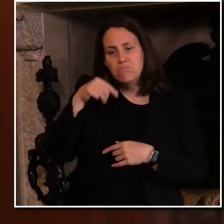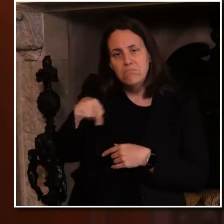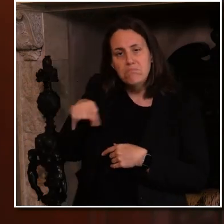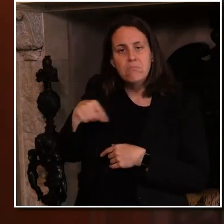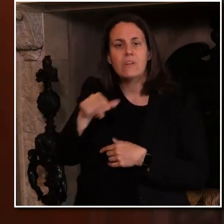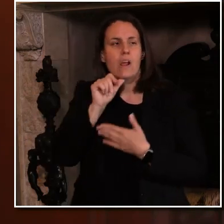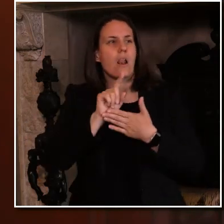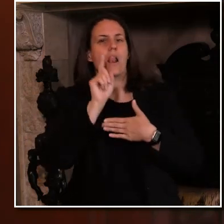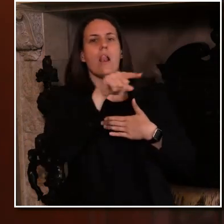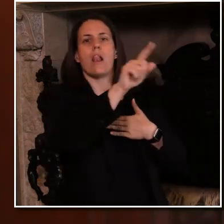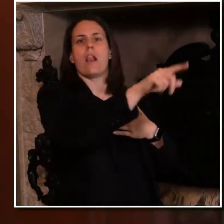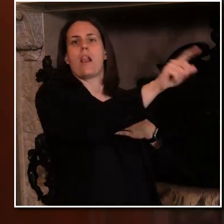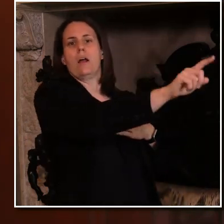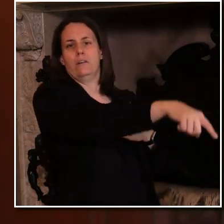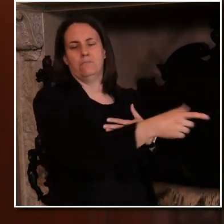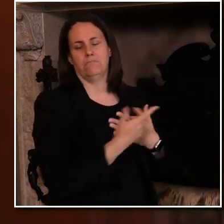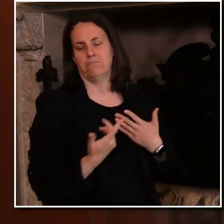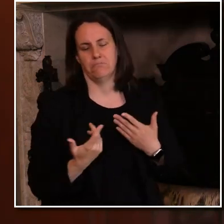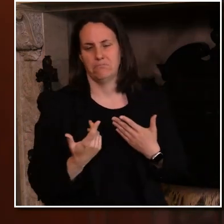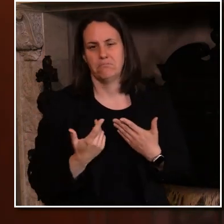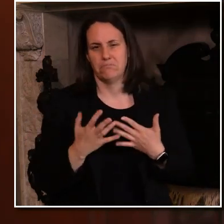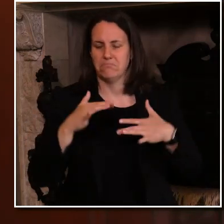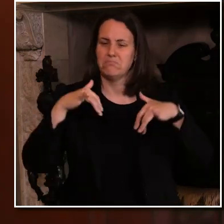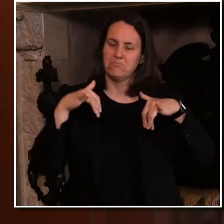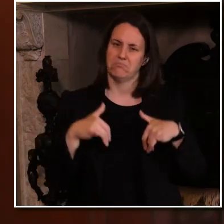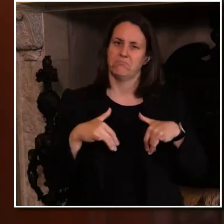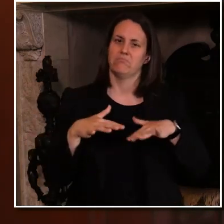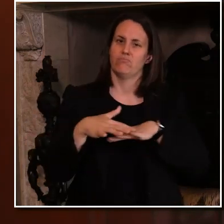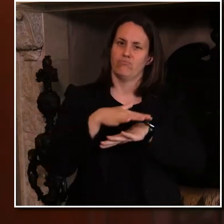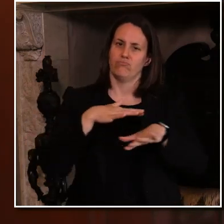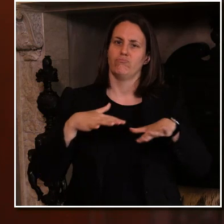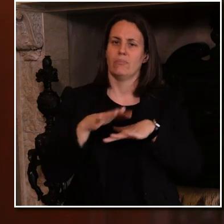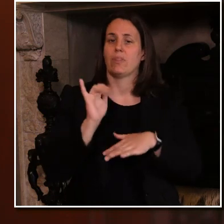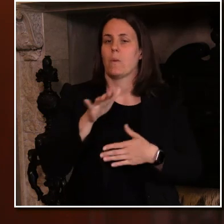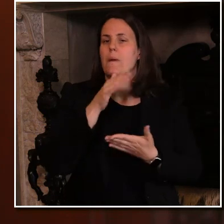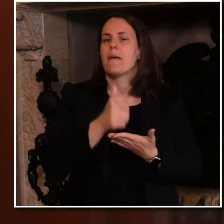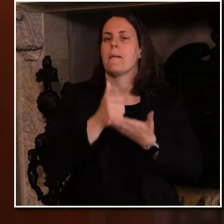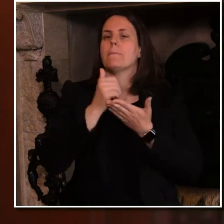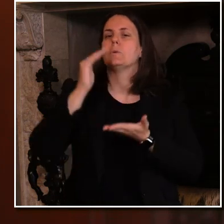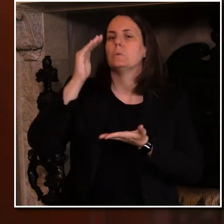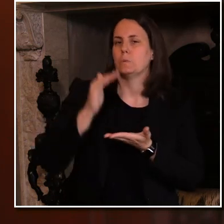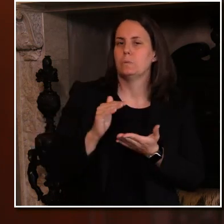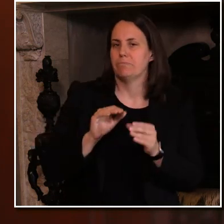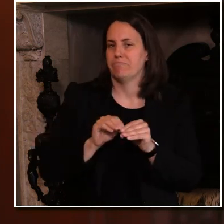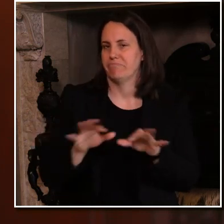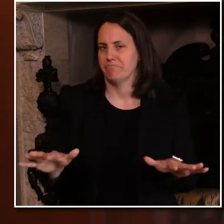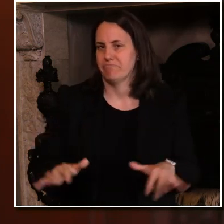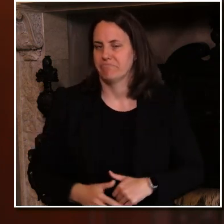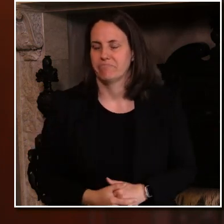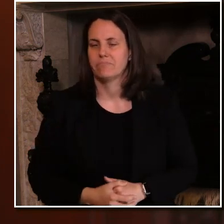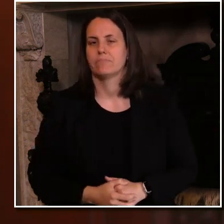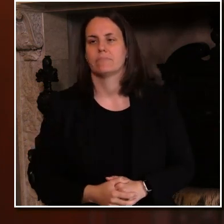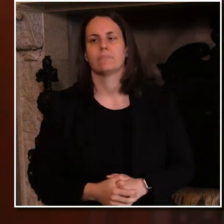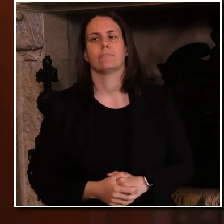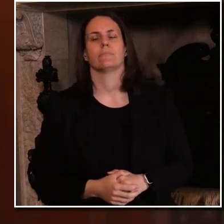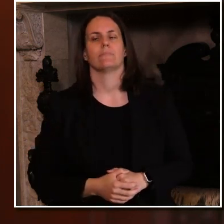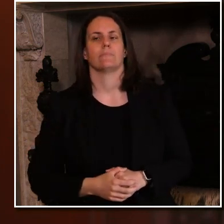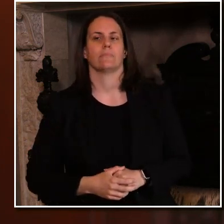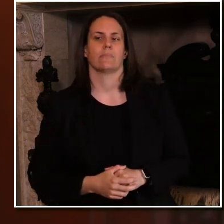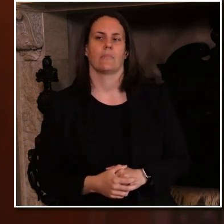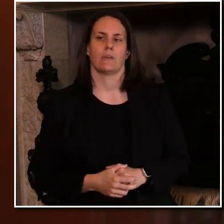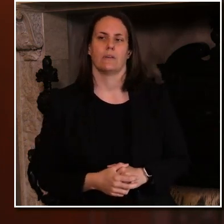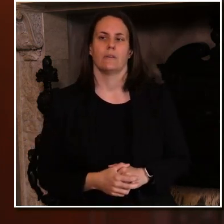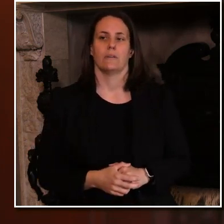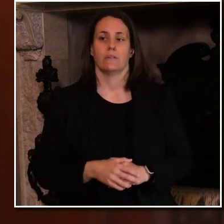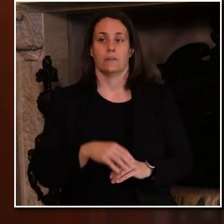sense we must make in order to slow the spread of COVID-19. Between these measures and a few adjustments